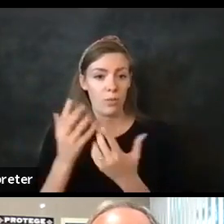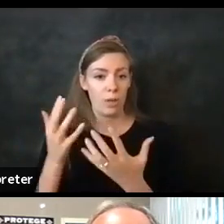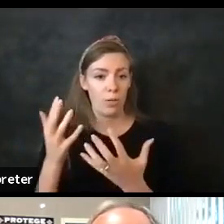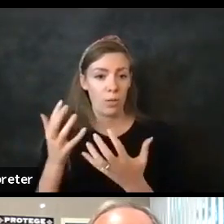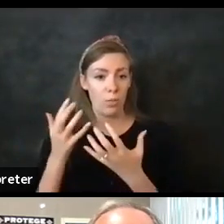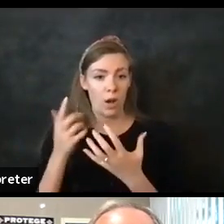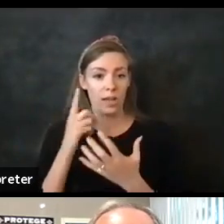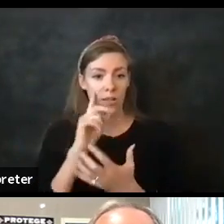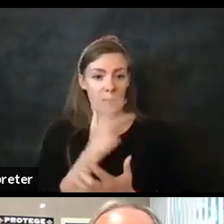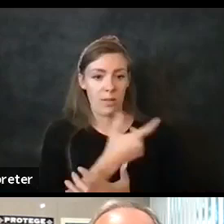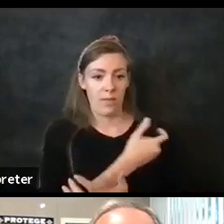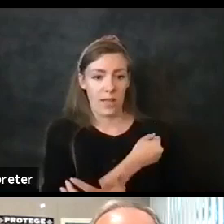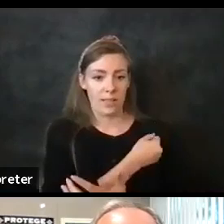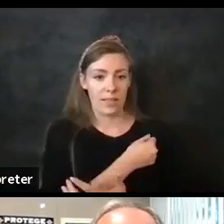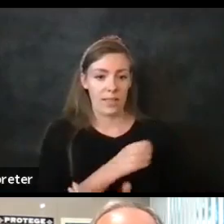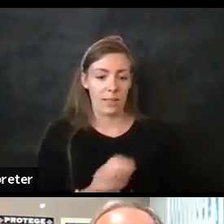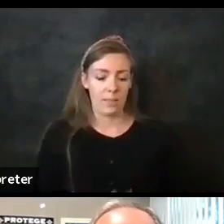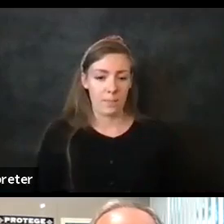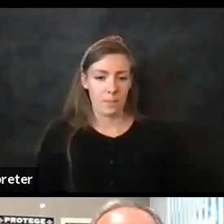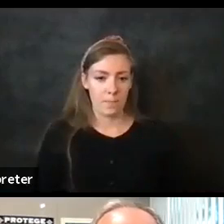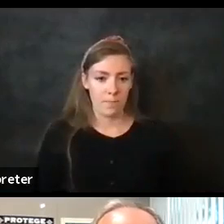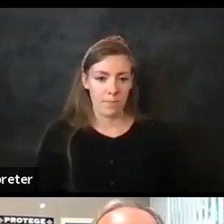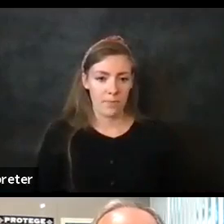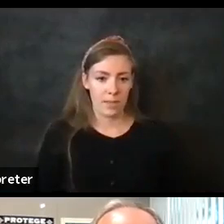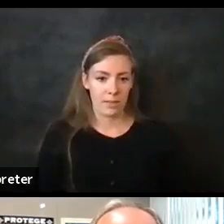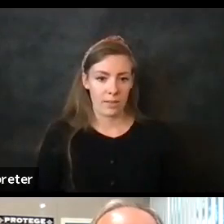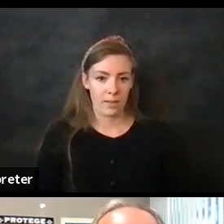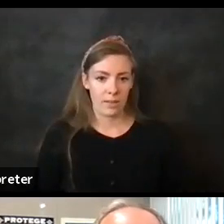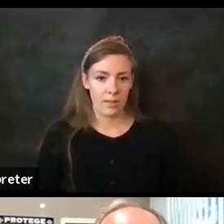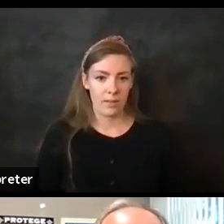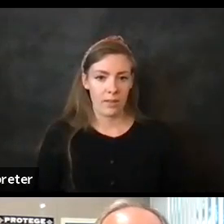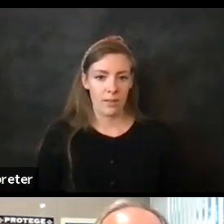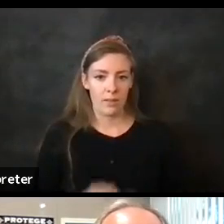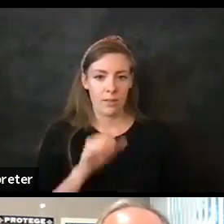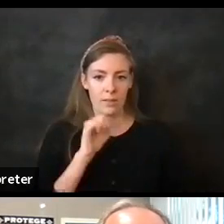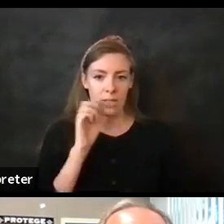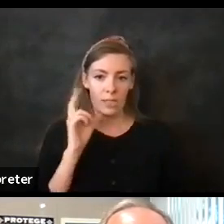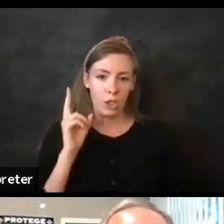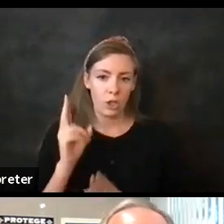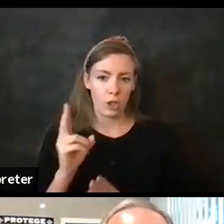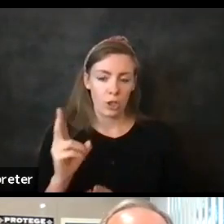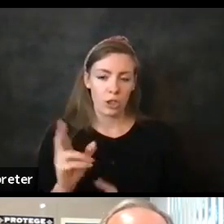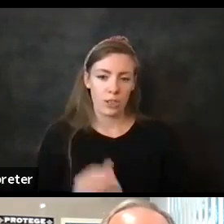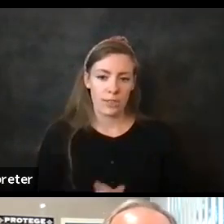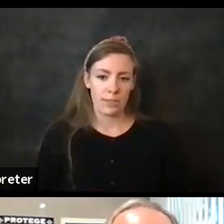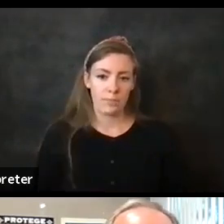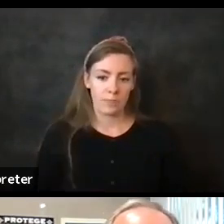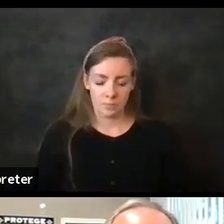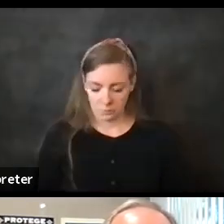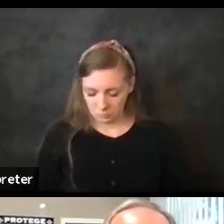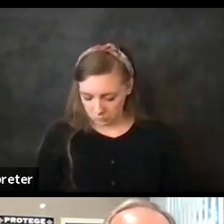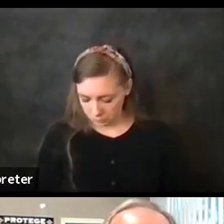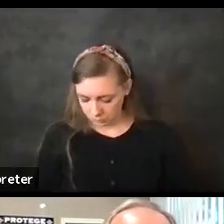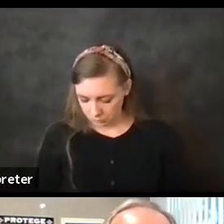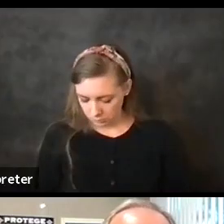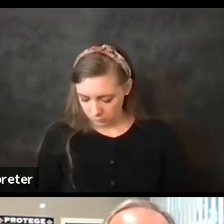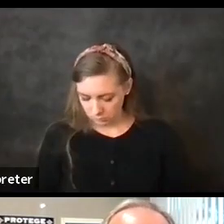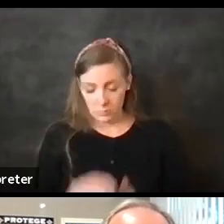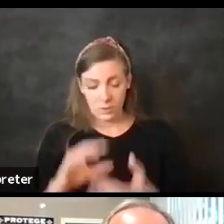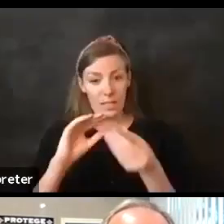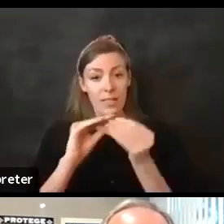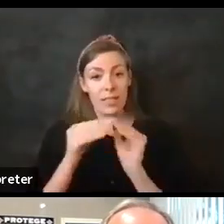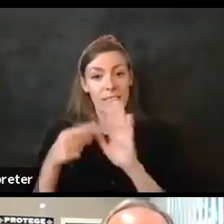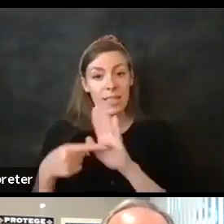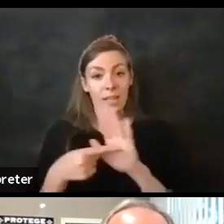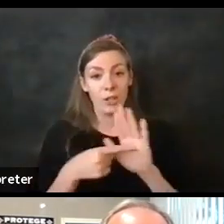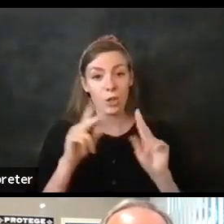I'm sorry, get a booster shot, I would say. It's not an urgency, however, because the data shows that those people